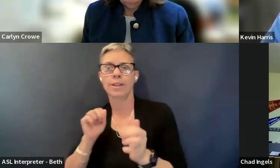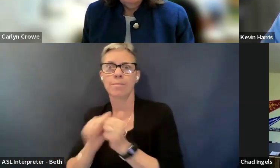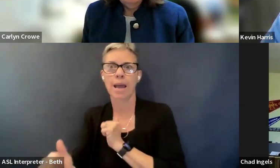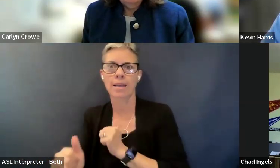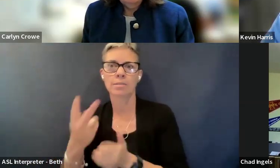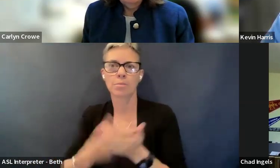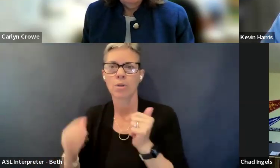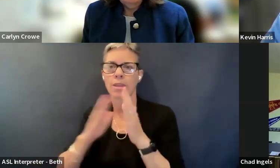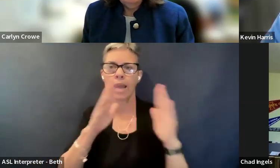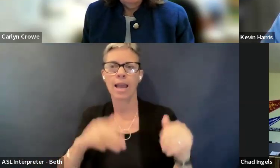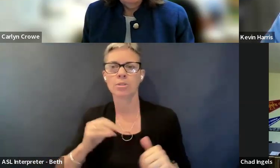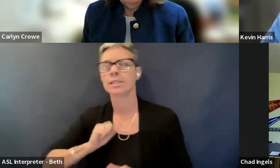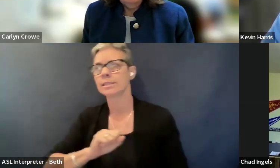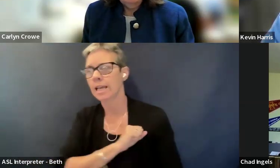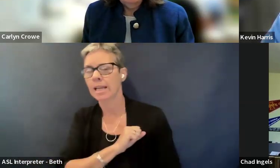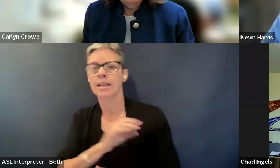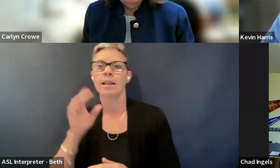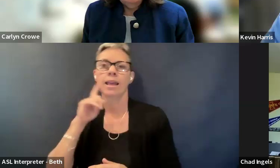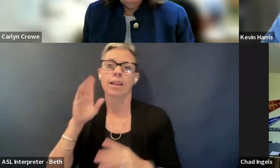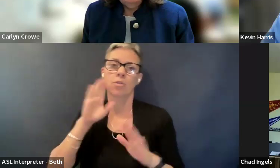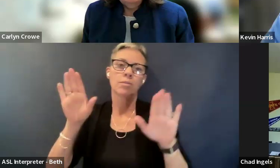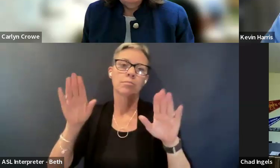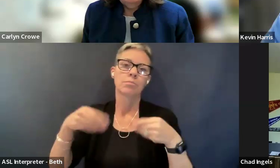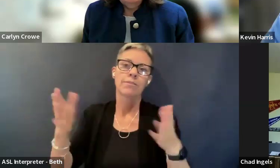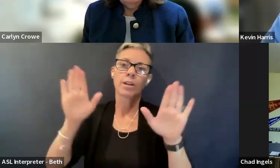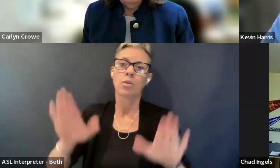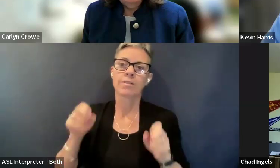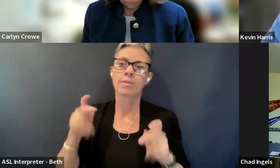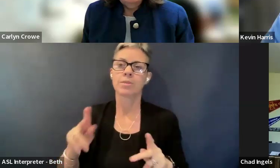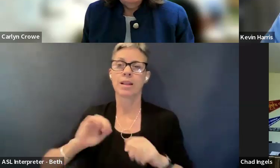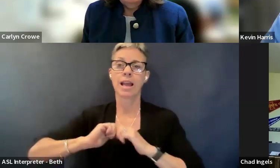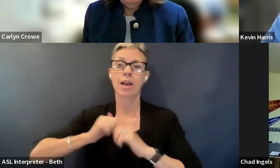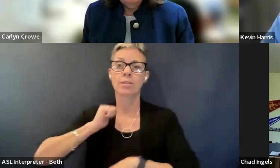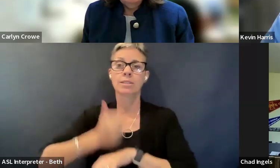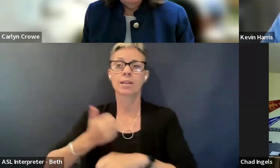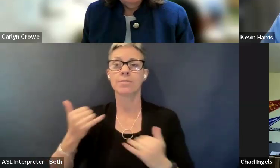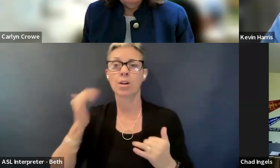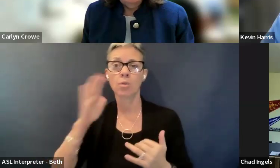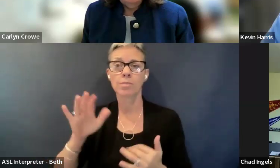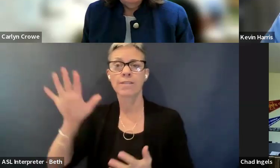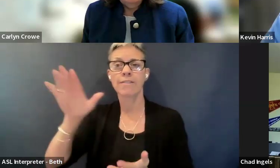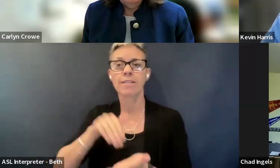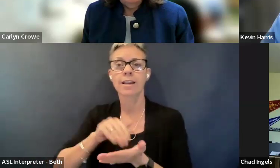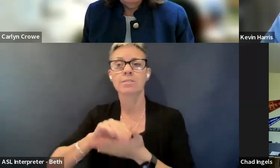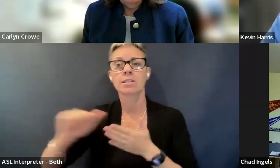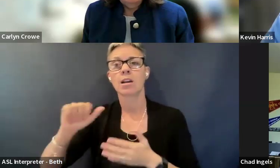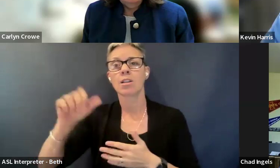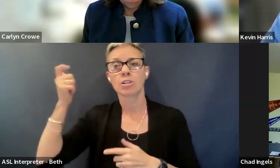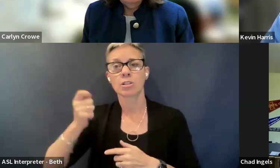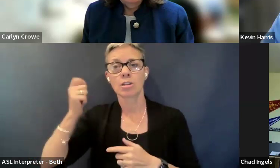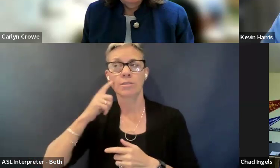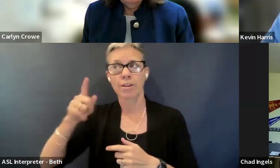would provide some great opportunities. And the way it's set up now would be basically a $5,000 scholarship to those